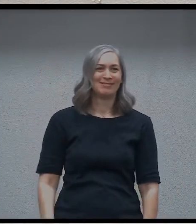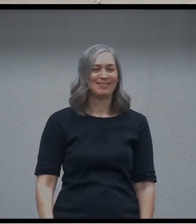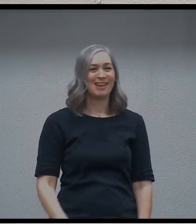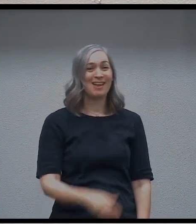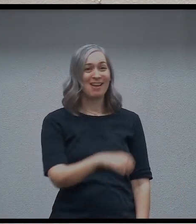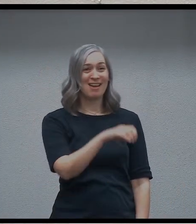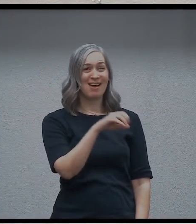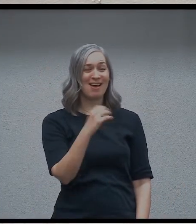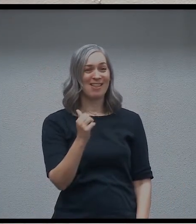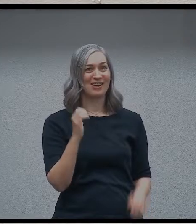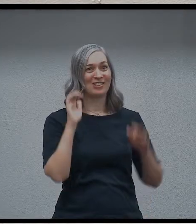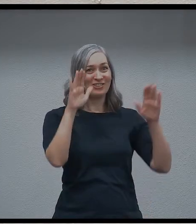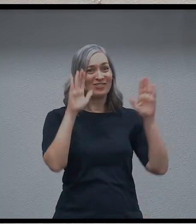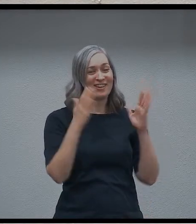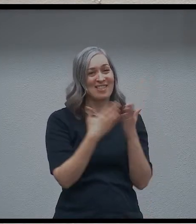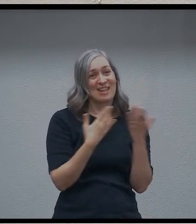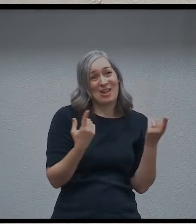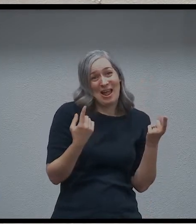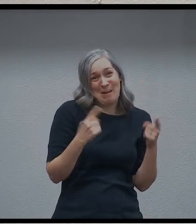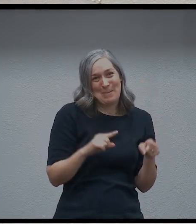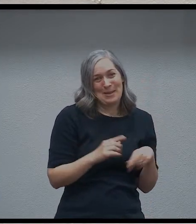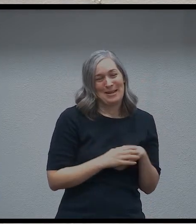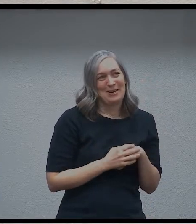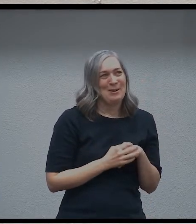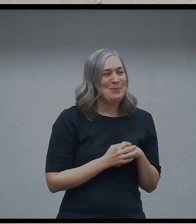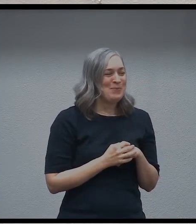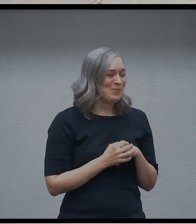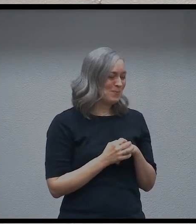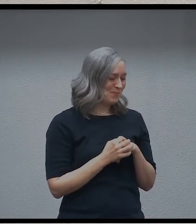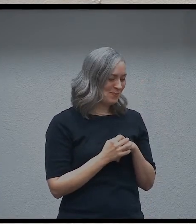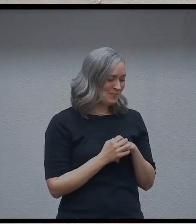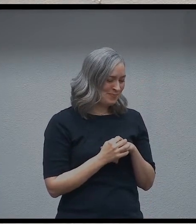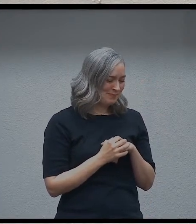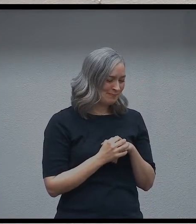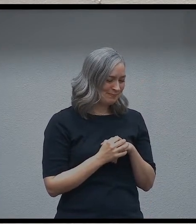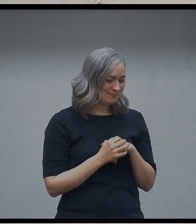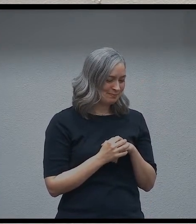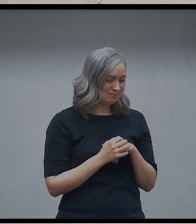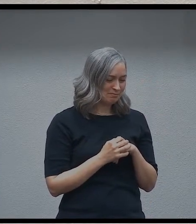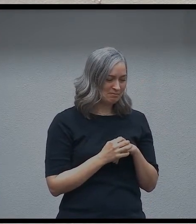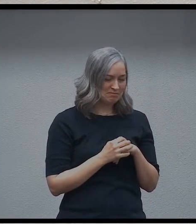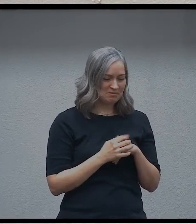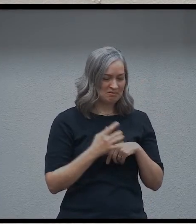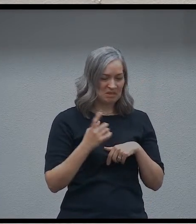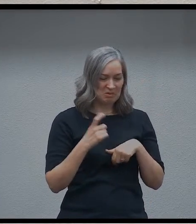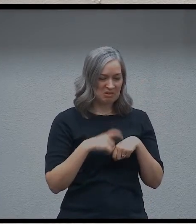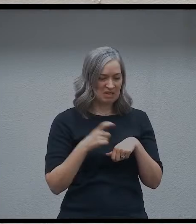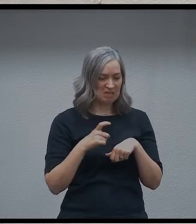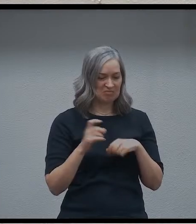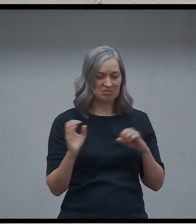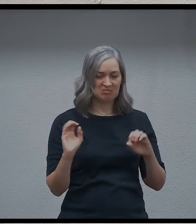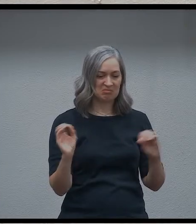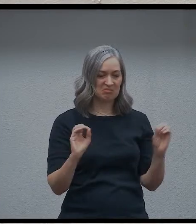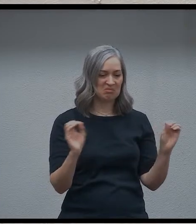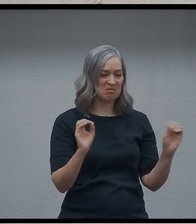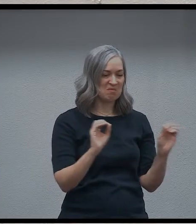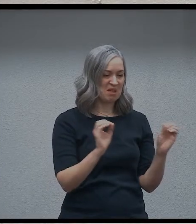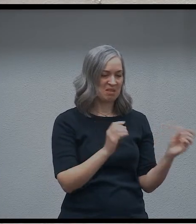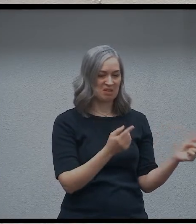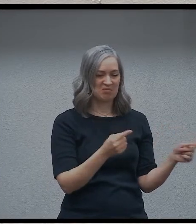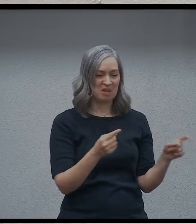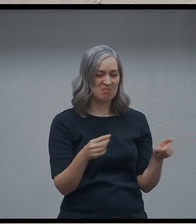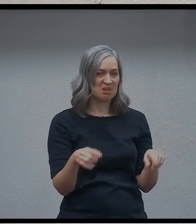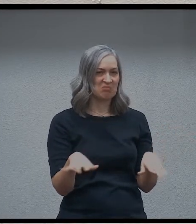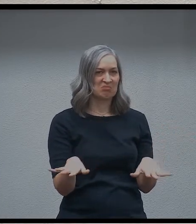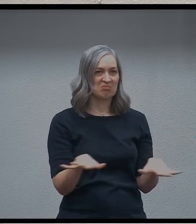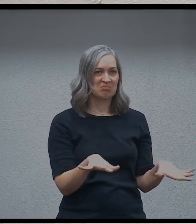highlight was there was a time where there's like nothing really going on. And Darren told